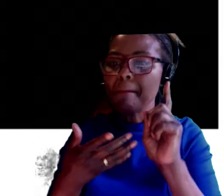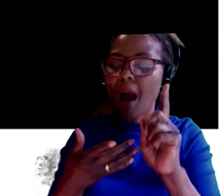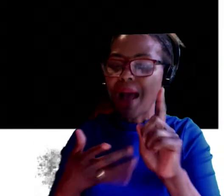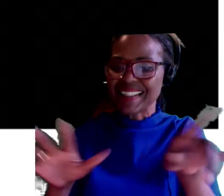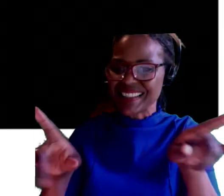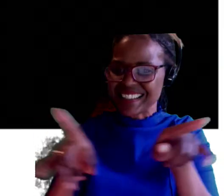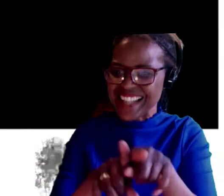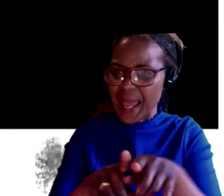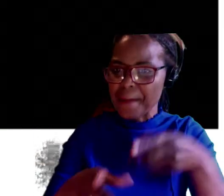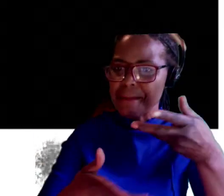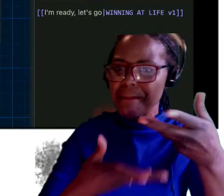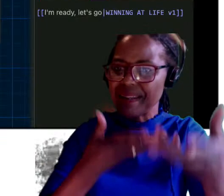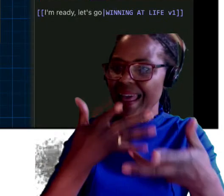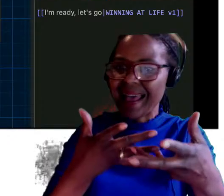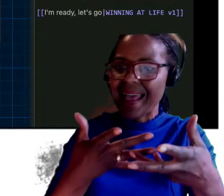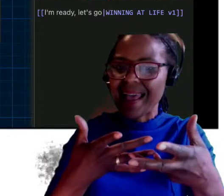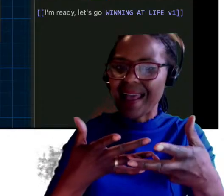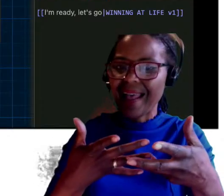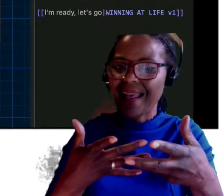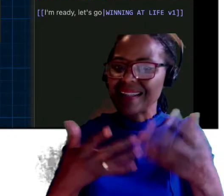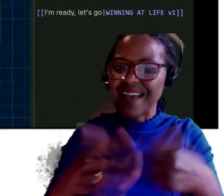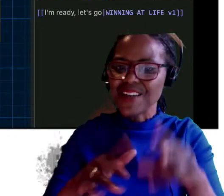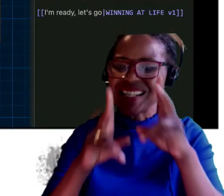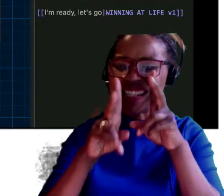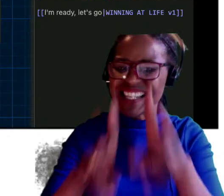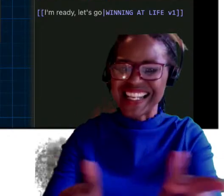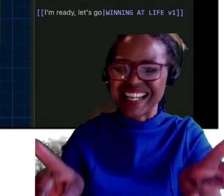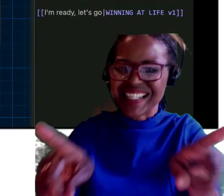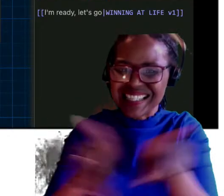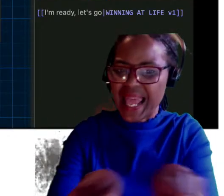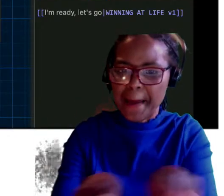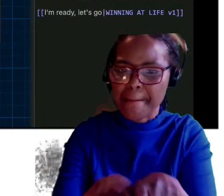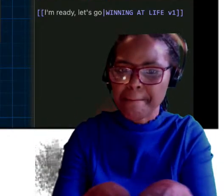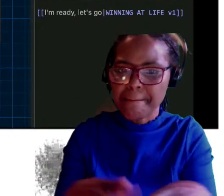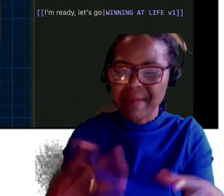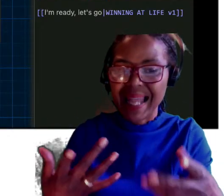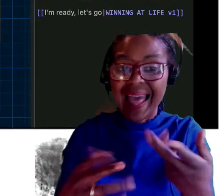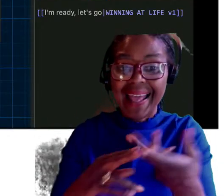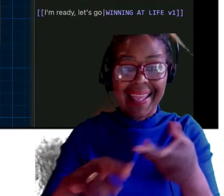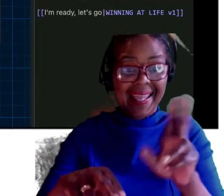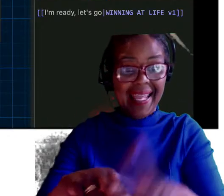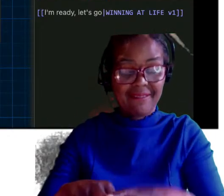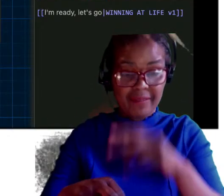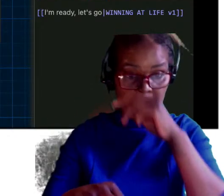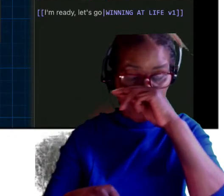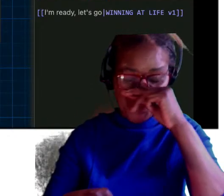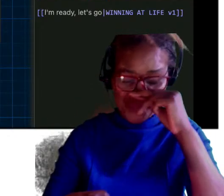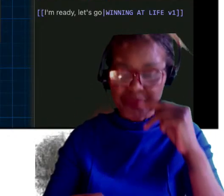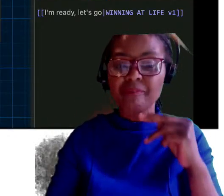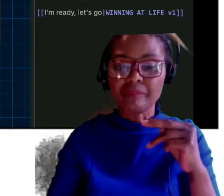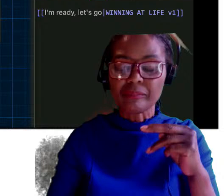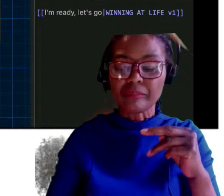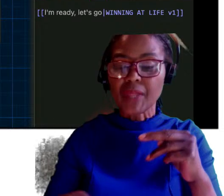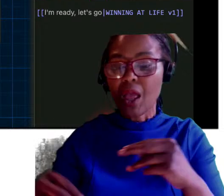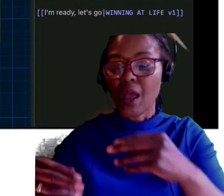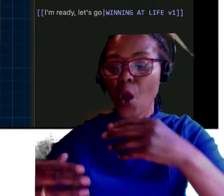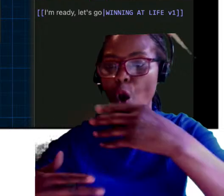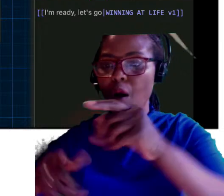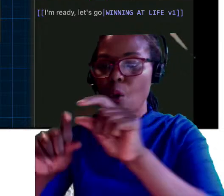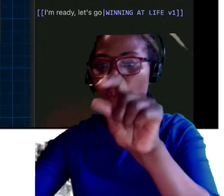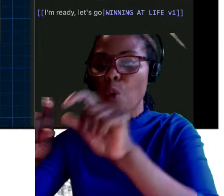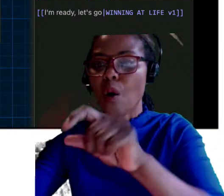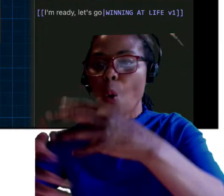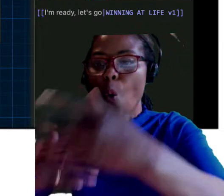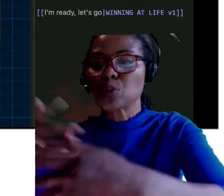use something like game software to run two auto cues and the performers are given choices, not too many, but just enough so